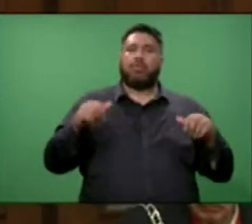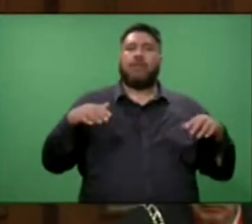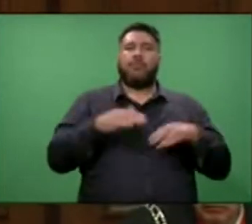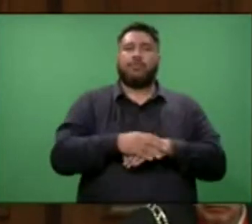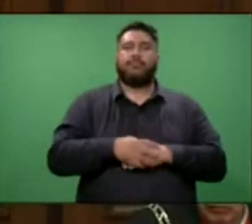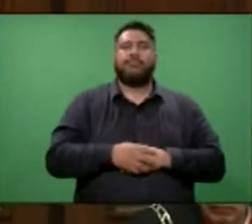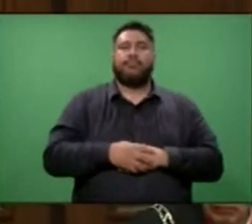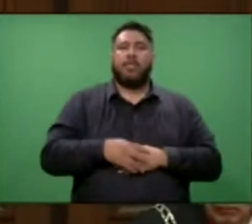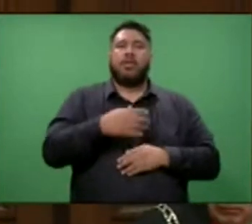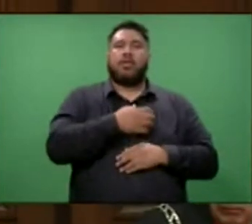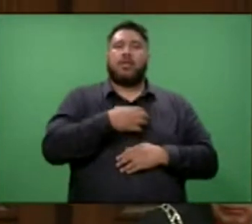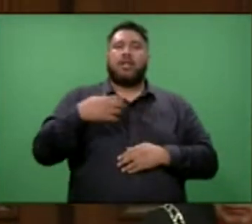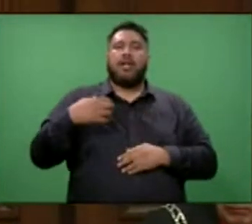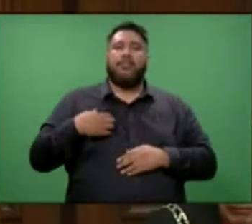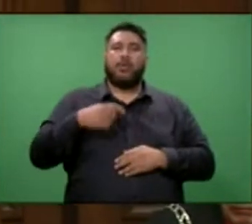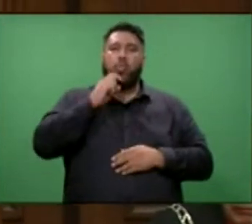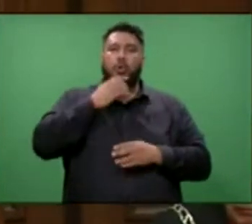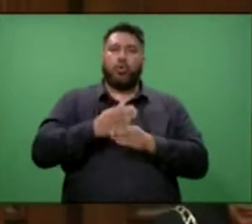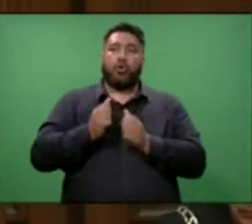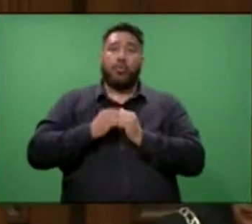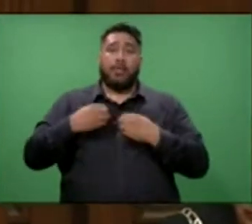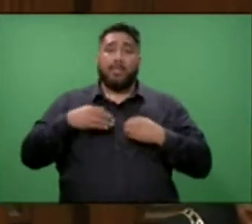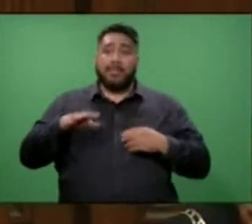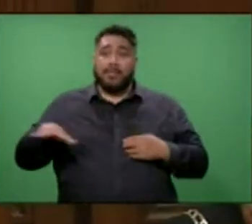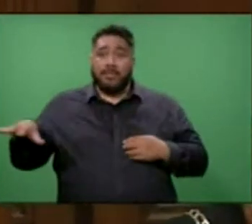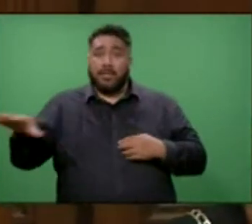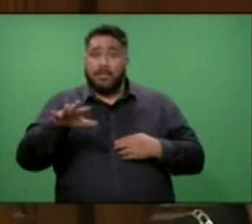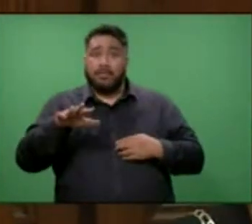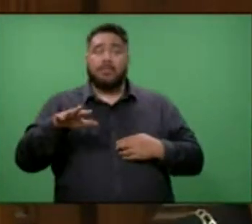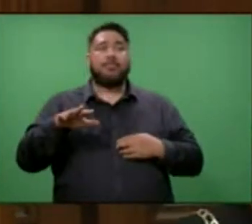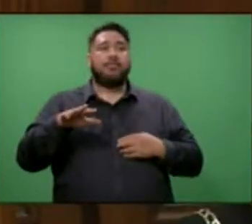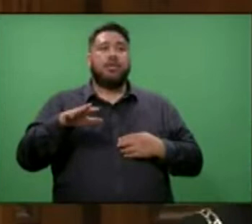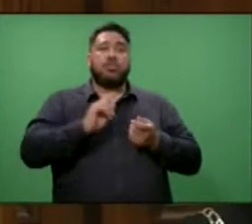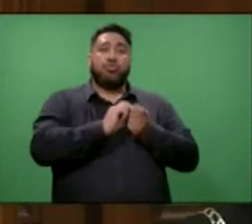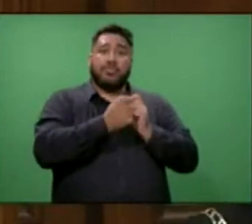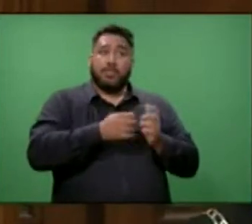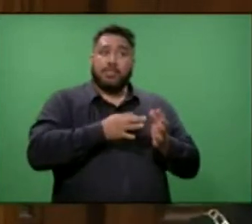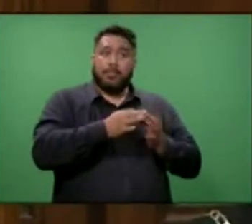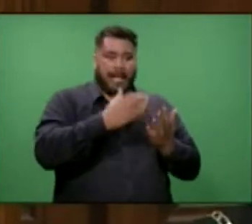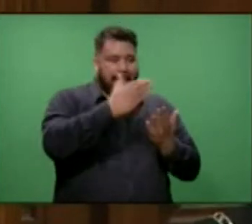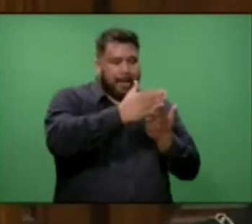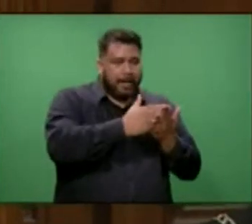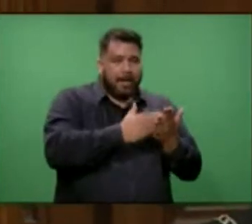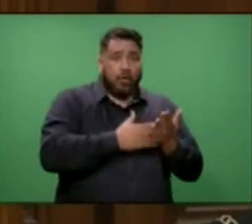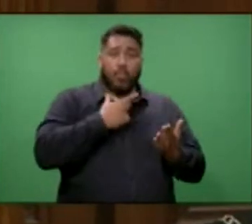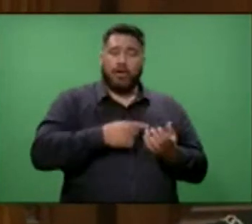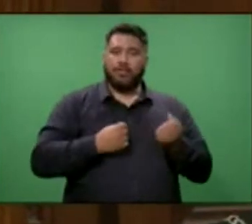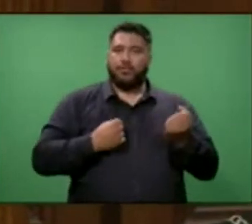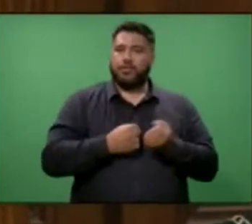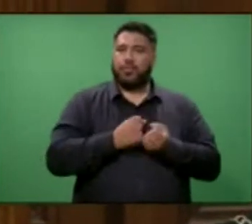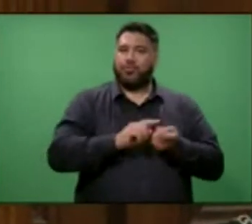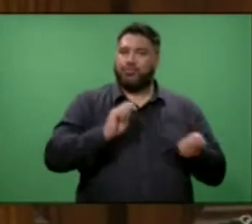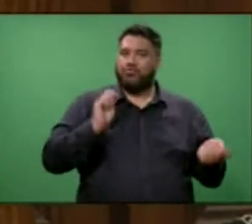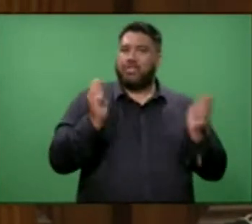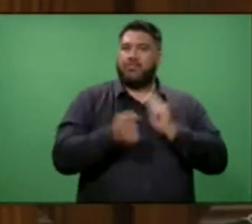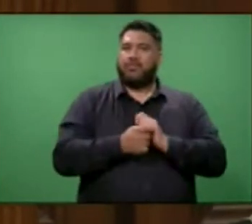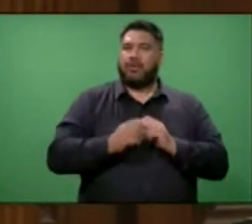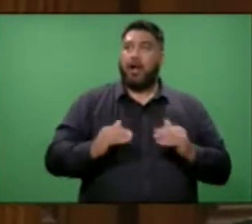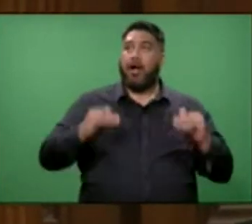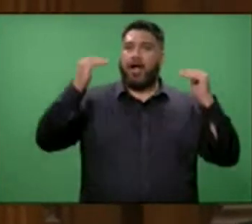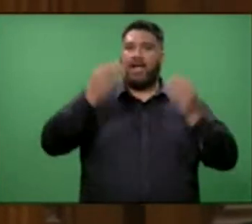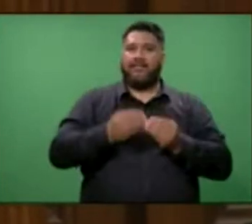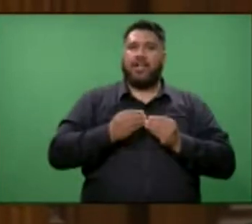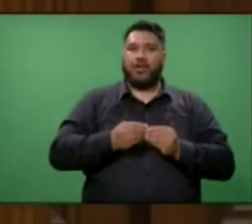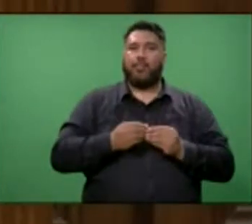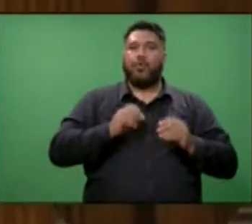The government will work with industry through industry transformation plans to support the transition and grow high-value export